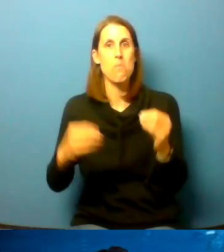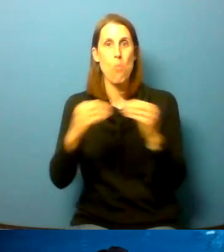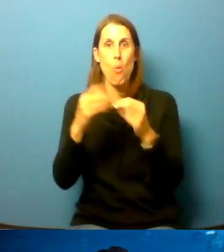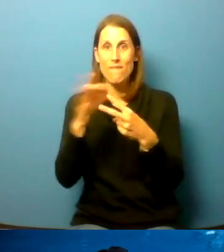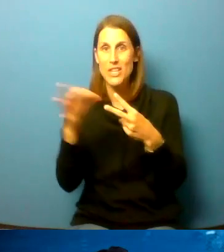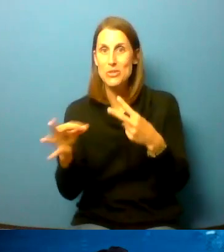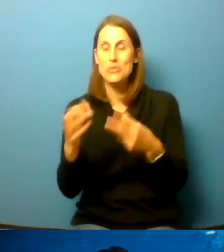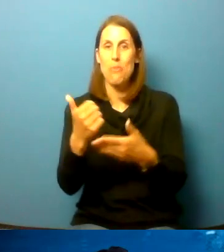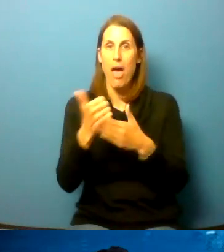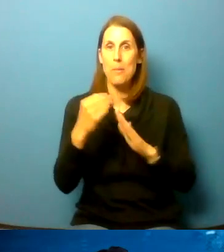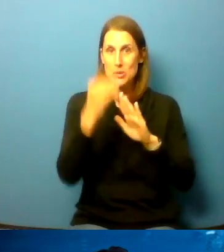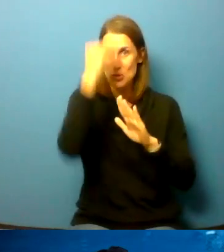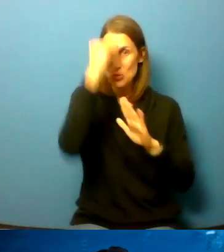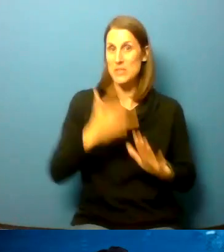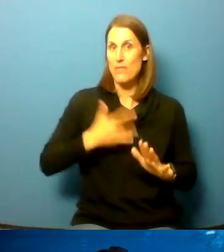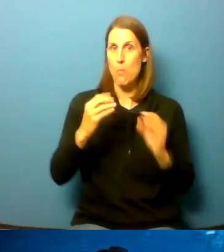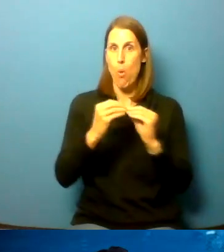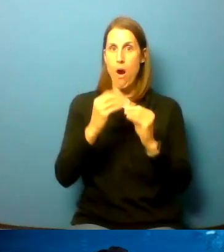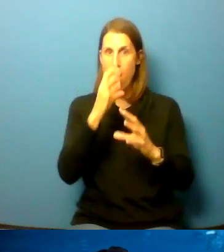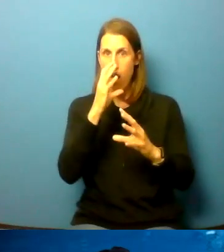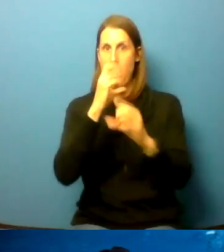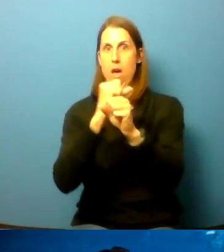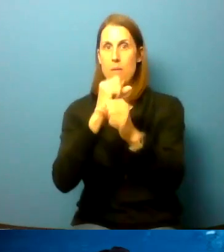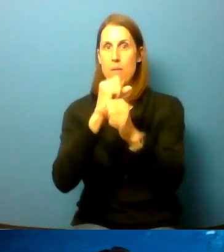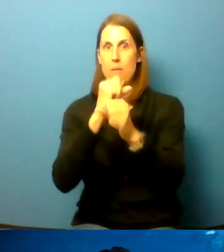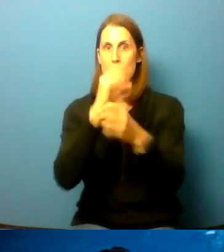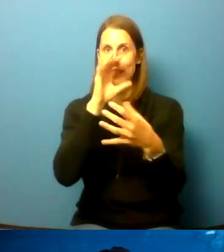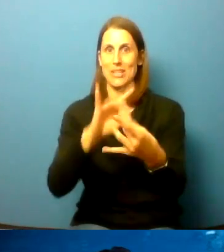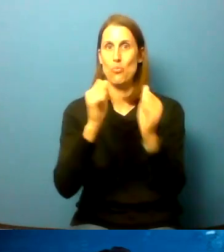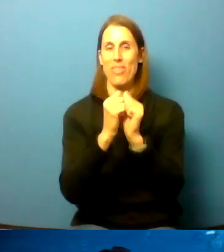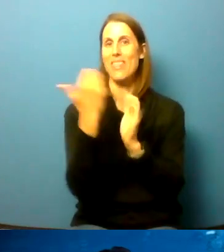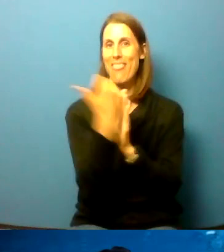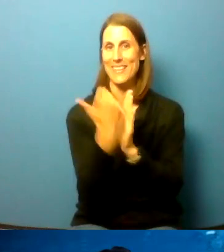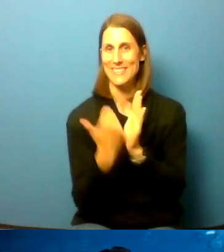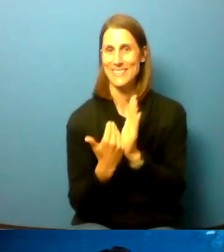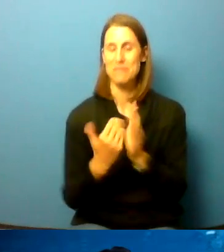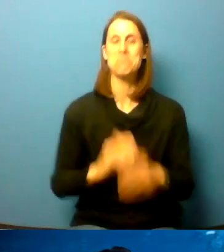good teaser for Friday's panel. Let's see.